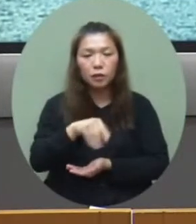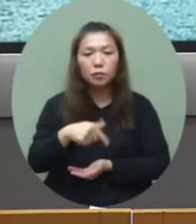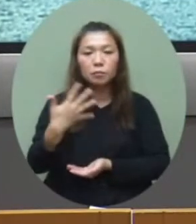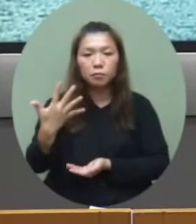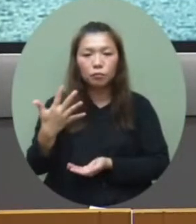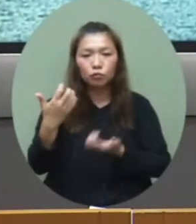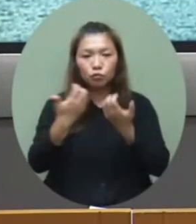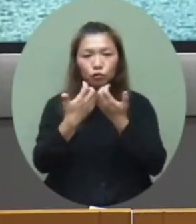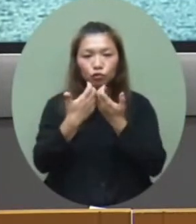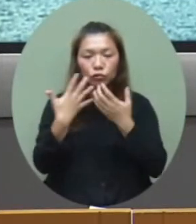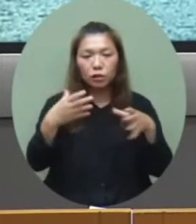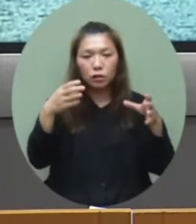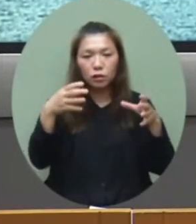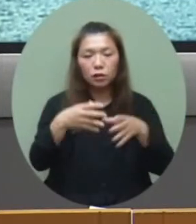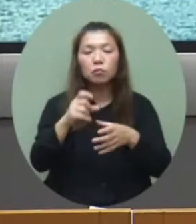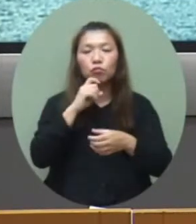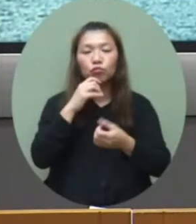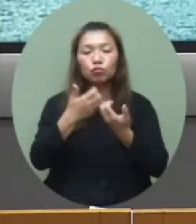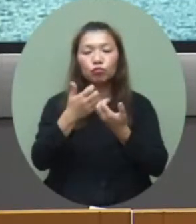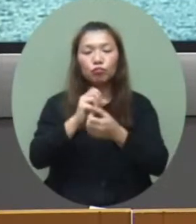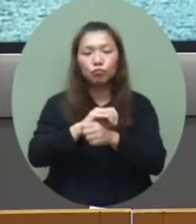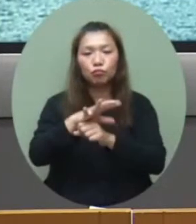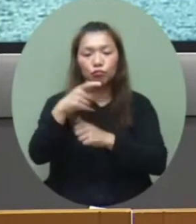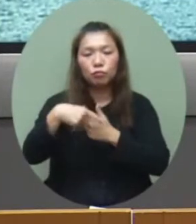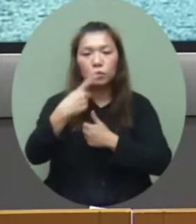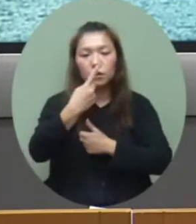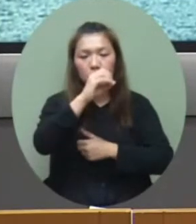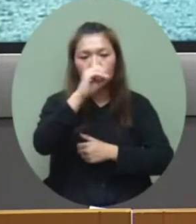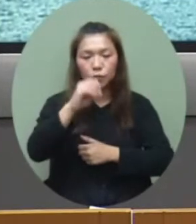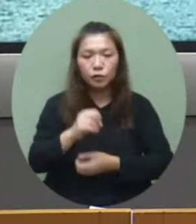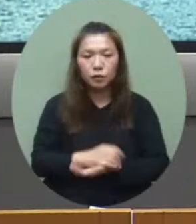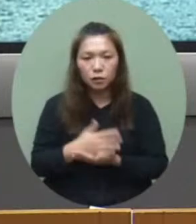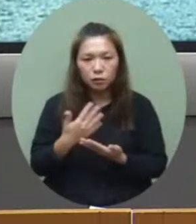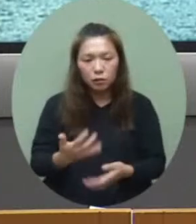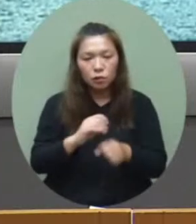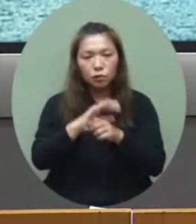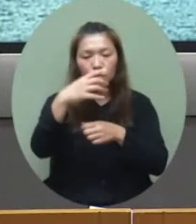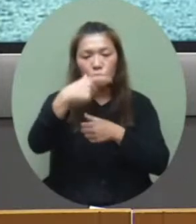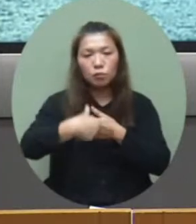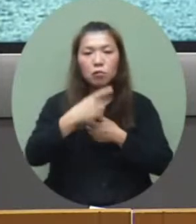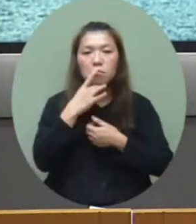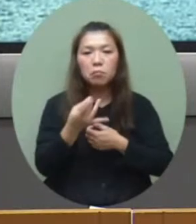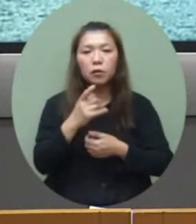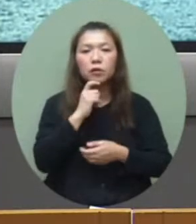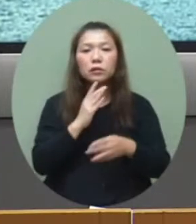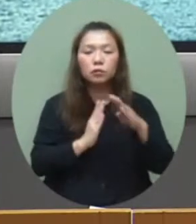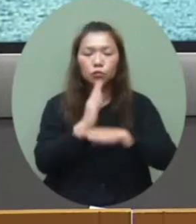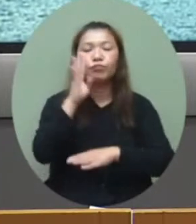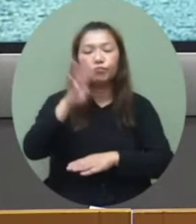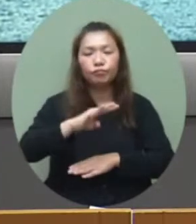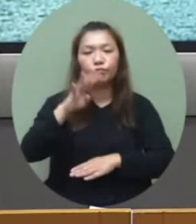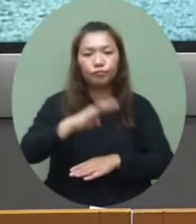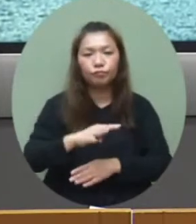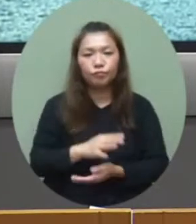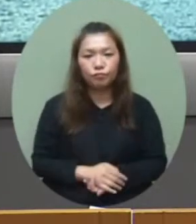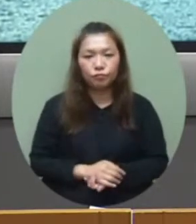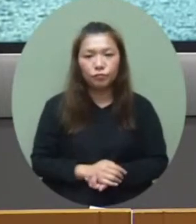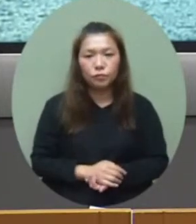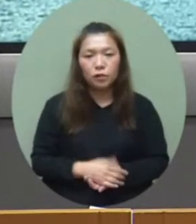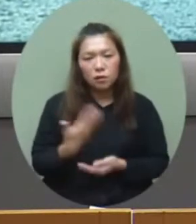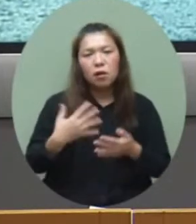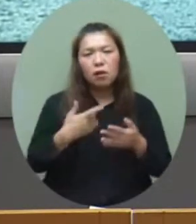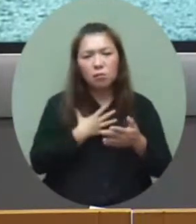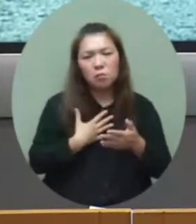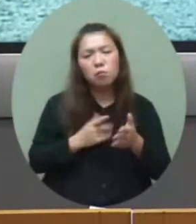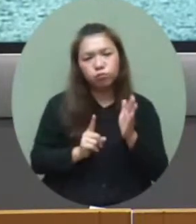about 2% of total. For BA.4.5, that's about 1% of the total caseload. Now, we've recorded more